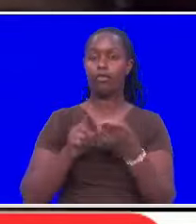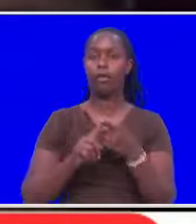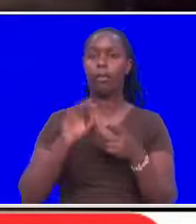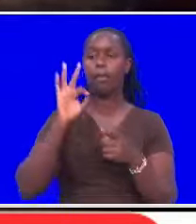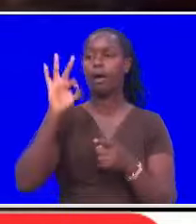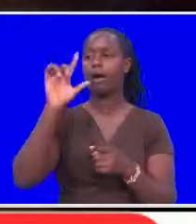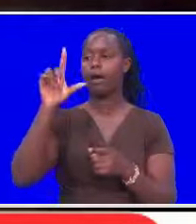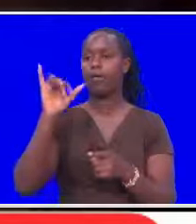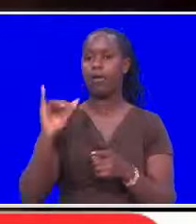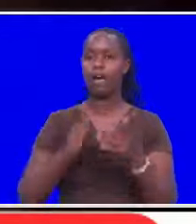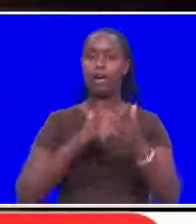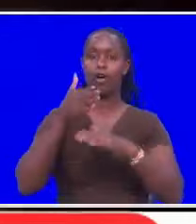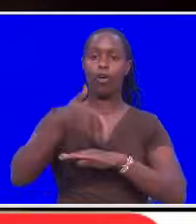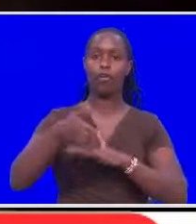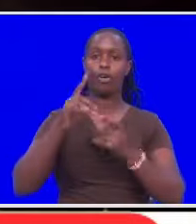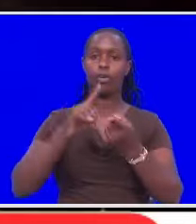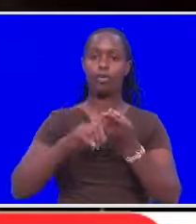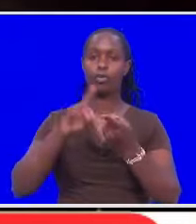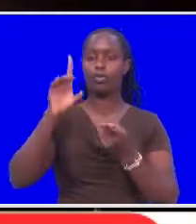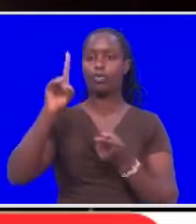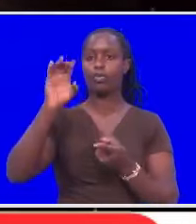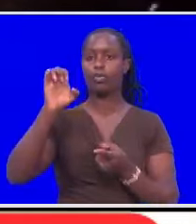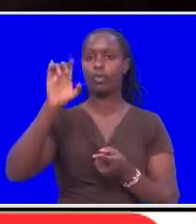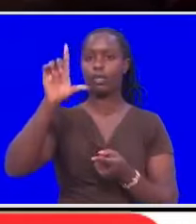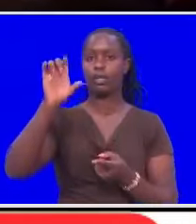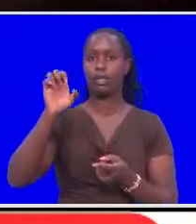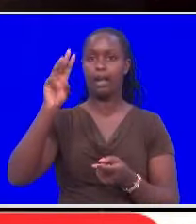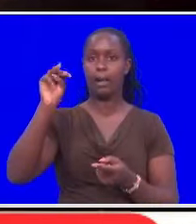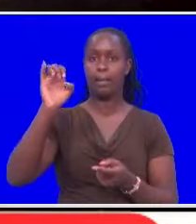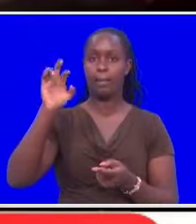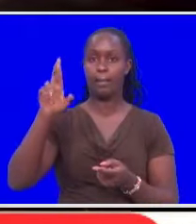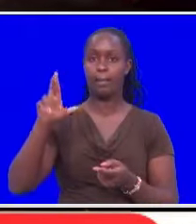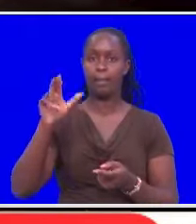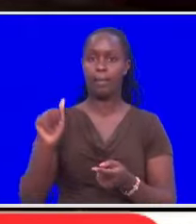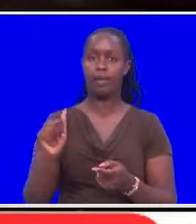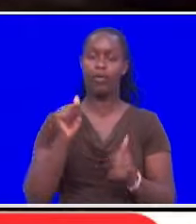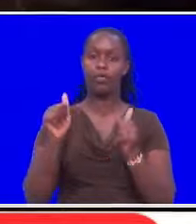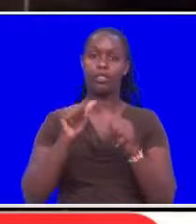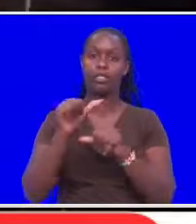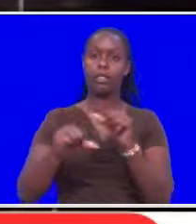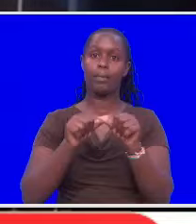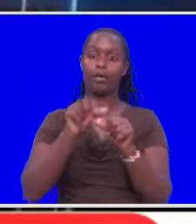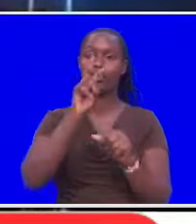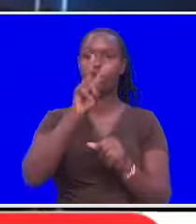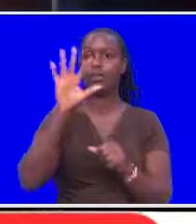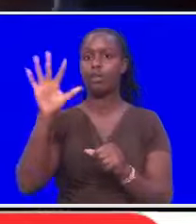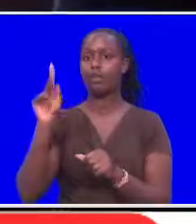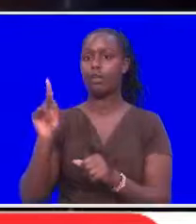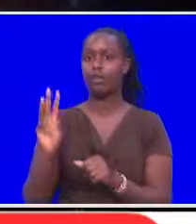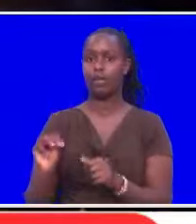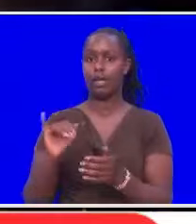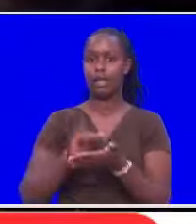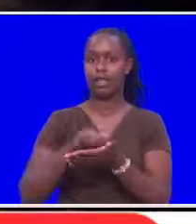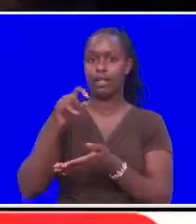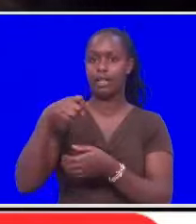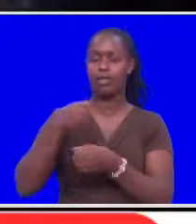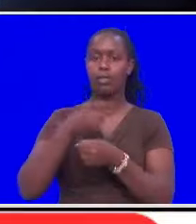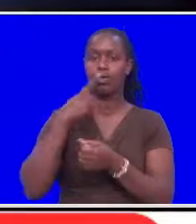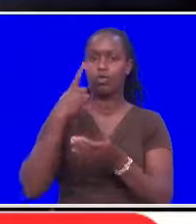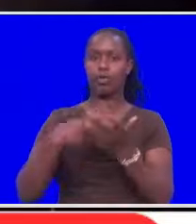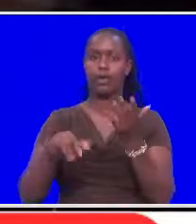all the way to Delamere, which is actually about 25 kilometers, that there is need to ensure that it